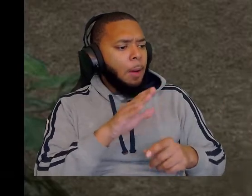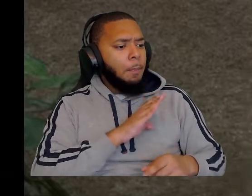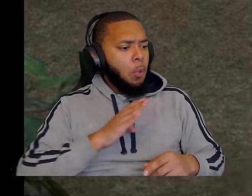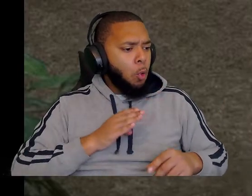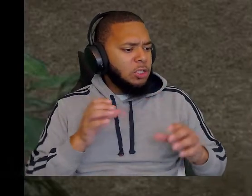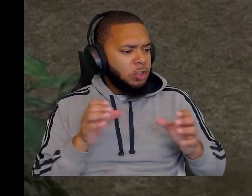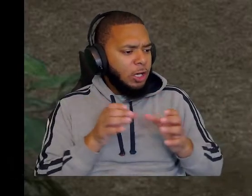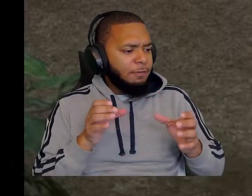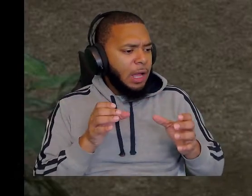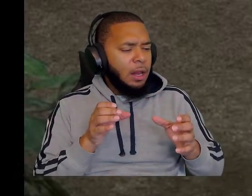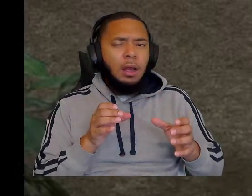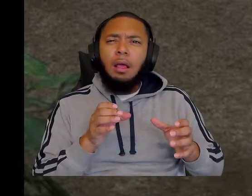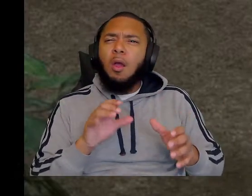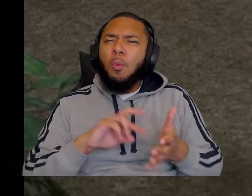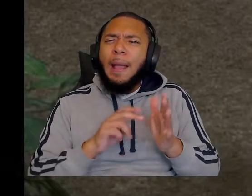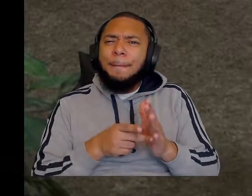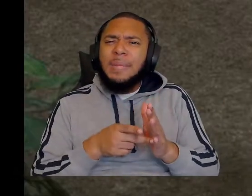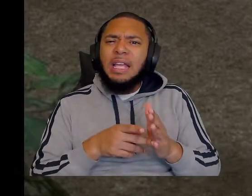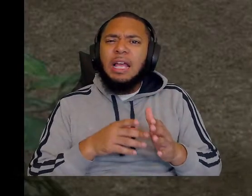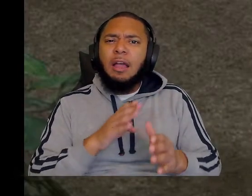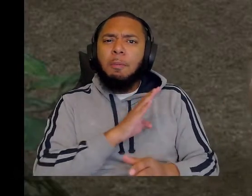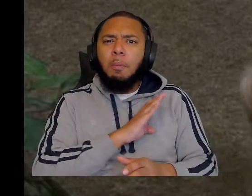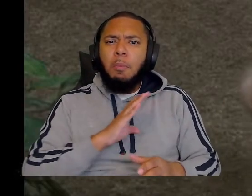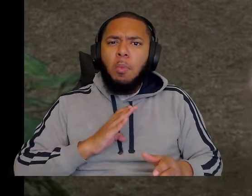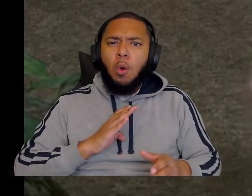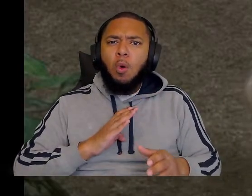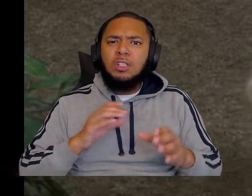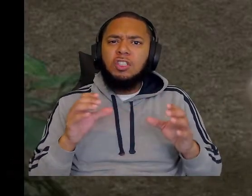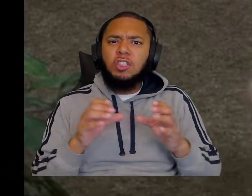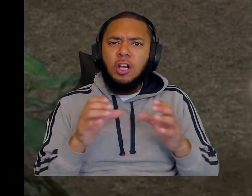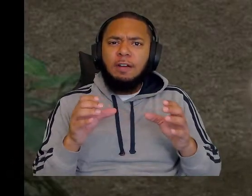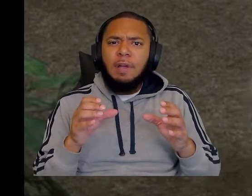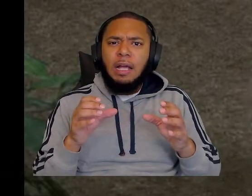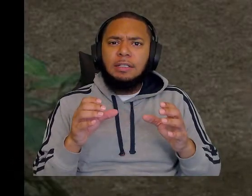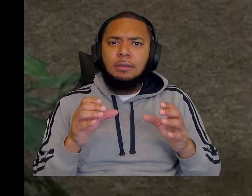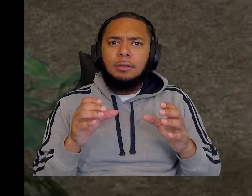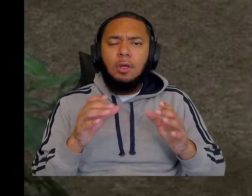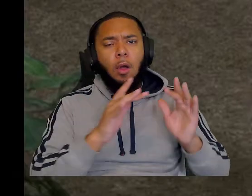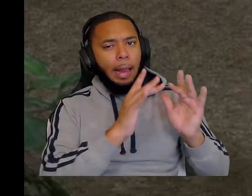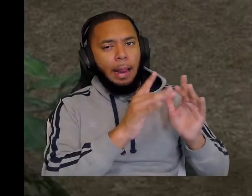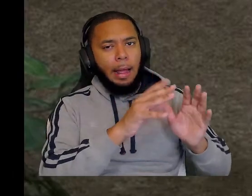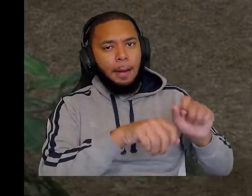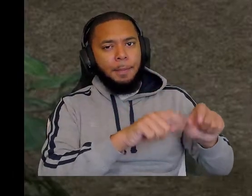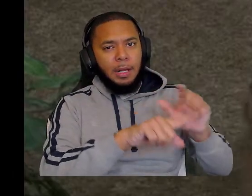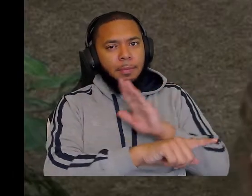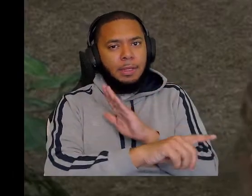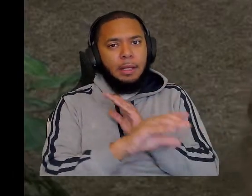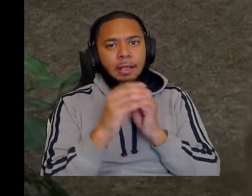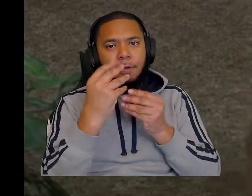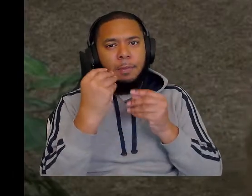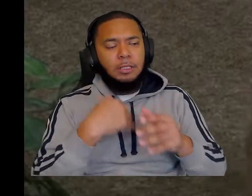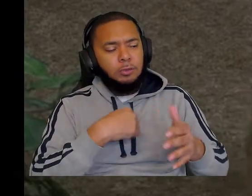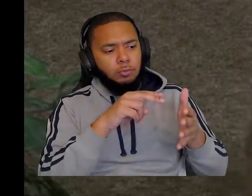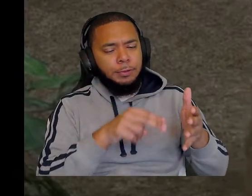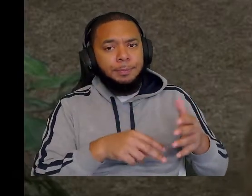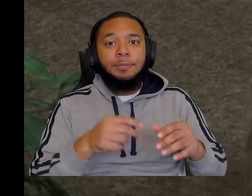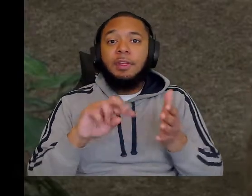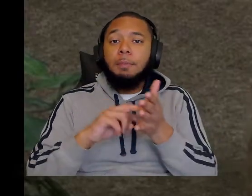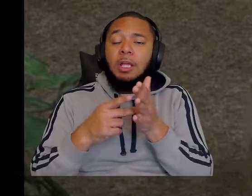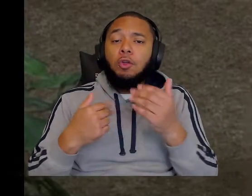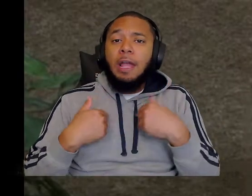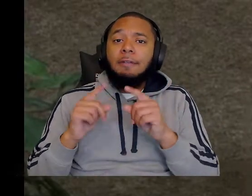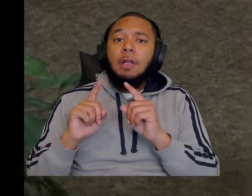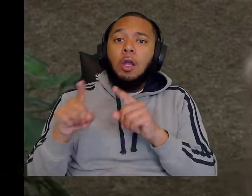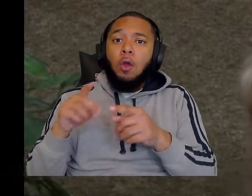Now, to understand what board certified means, first of all, let's understand what it means to become a doctor. It means you need to have 4 years